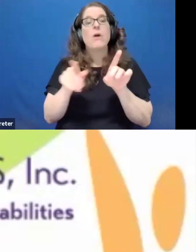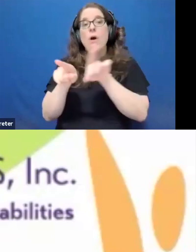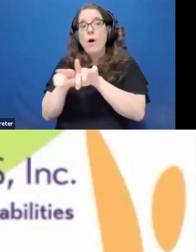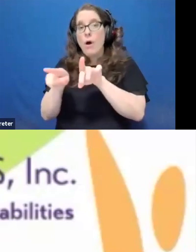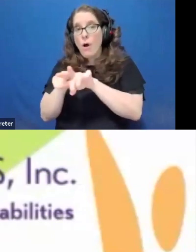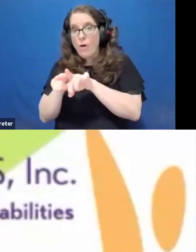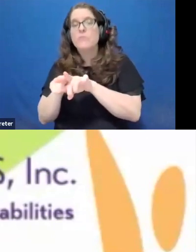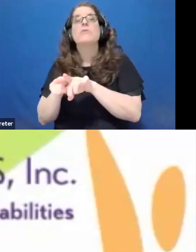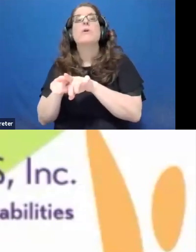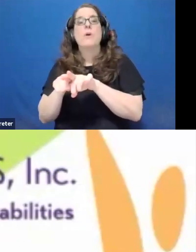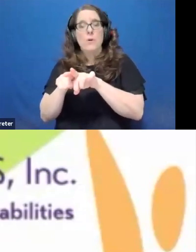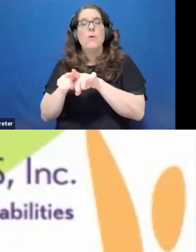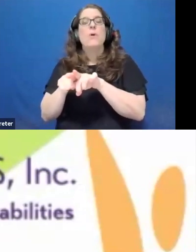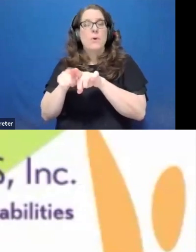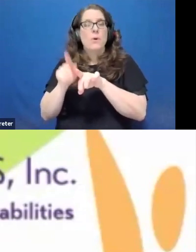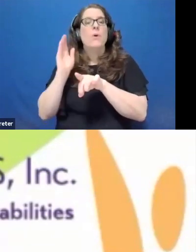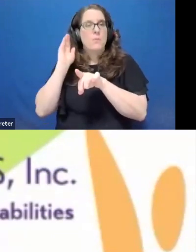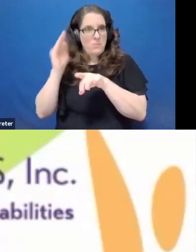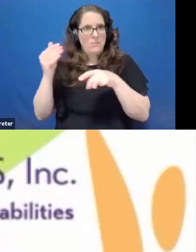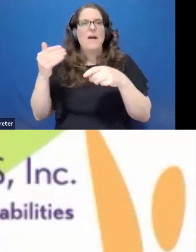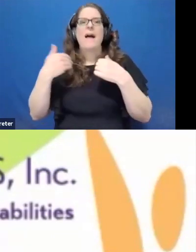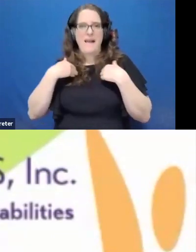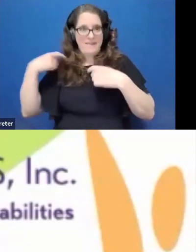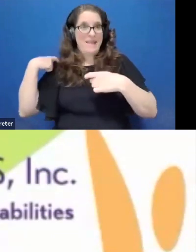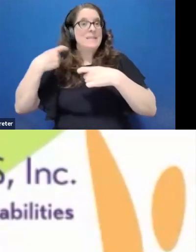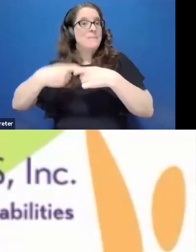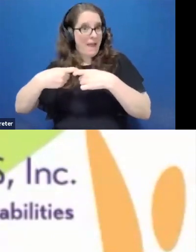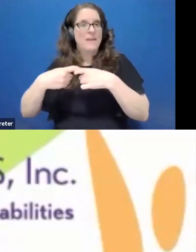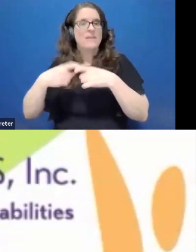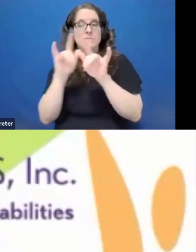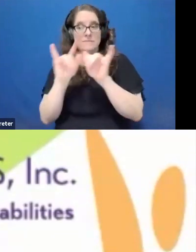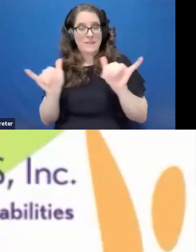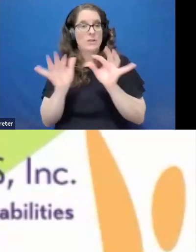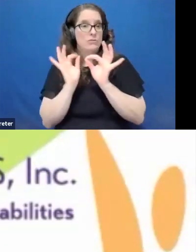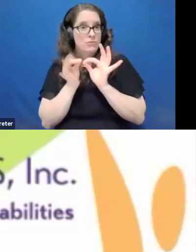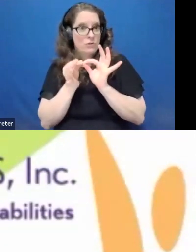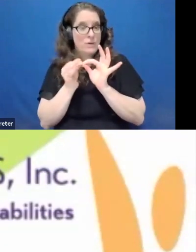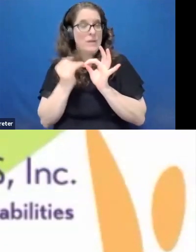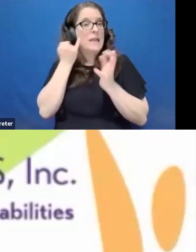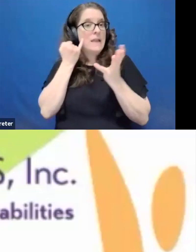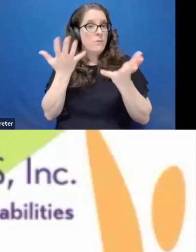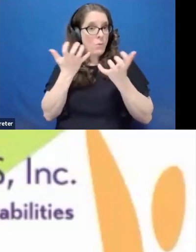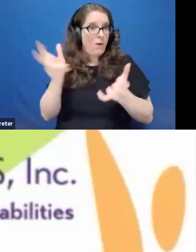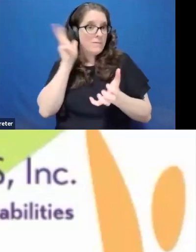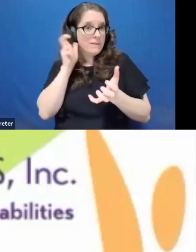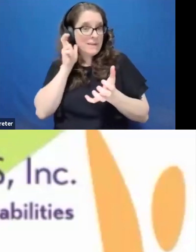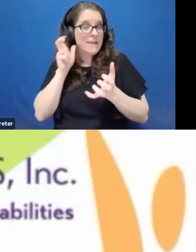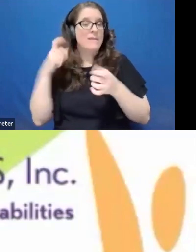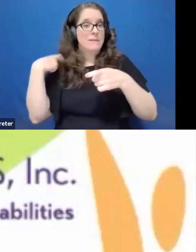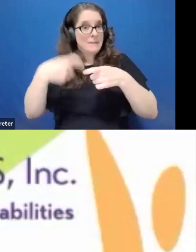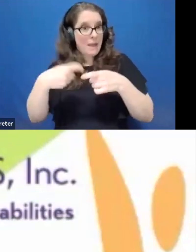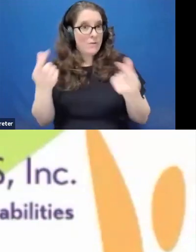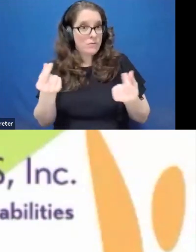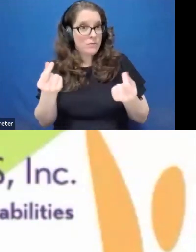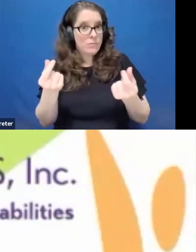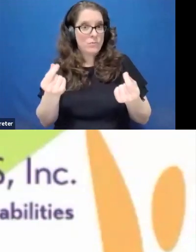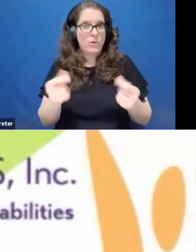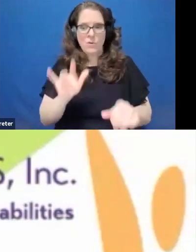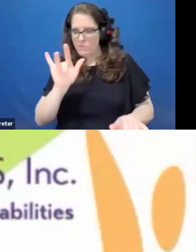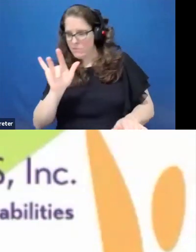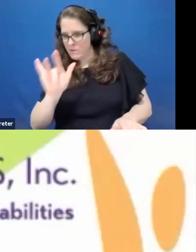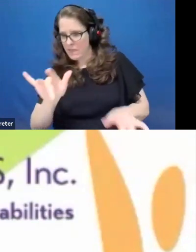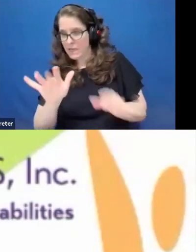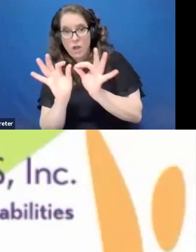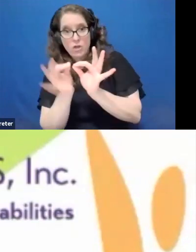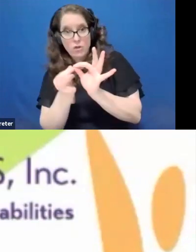with Spanish simultaneous interpretation. To access the channels in Spanish, click Interpretation in the meeting control and select